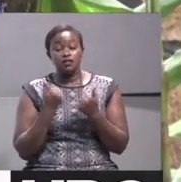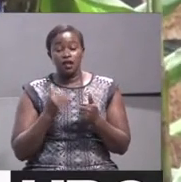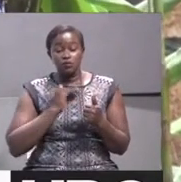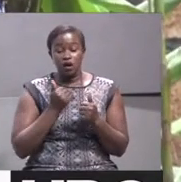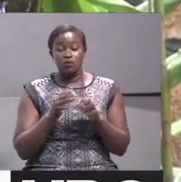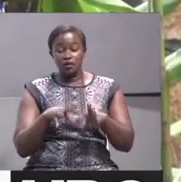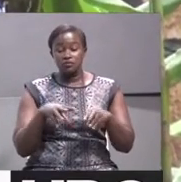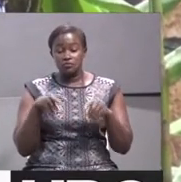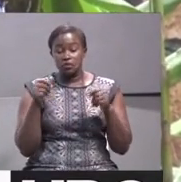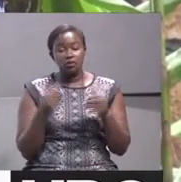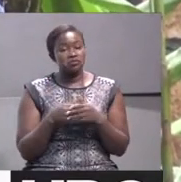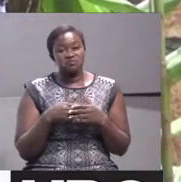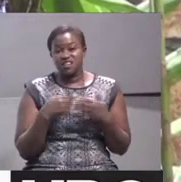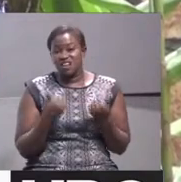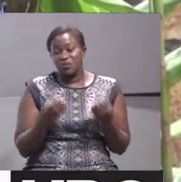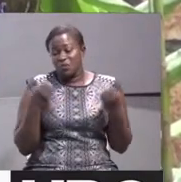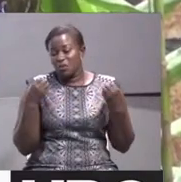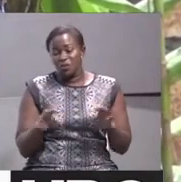are greatly depleted,